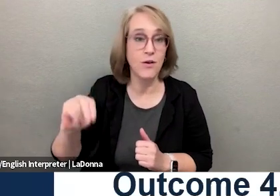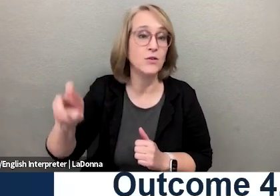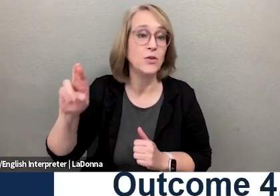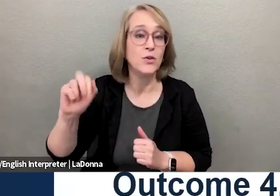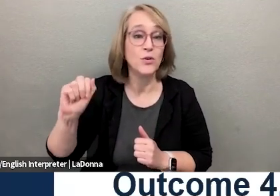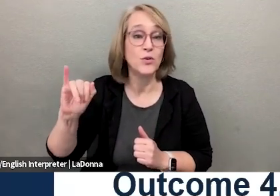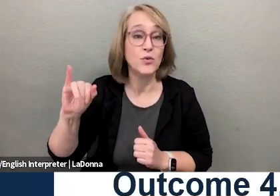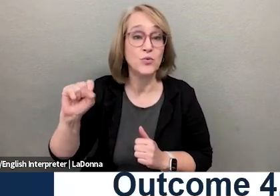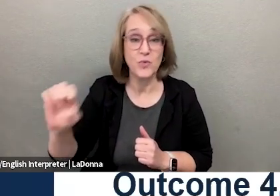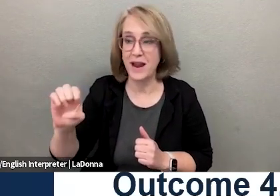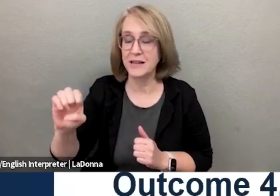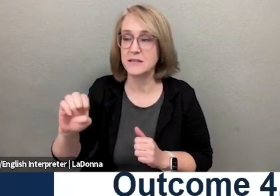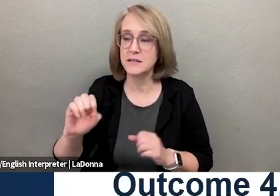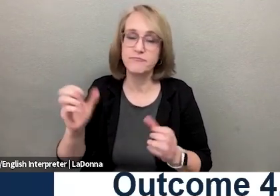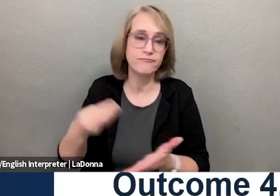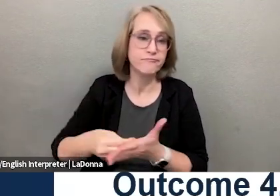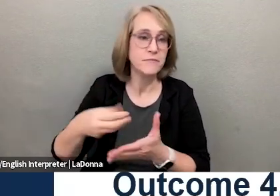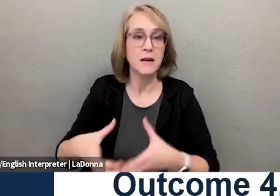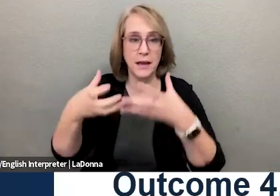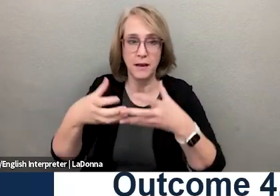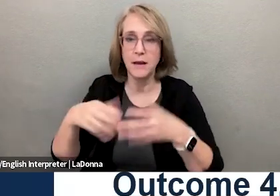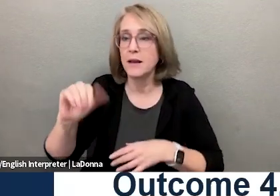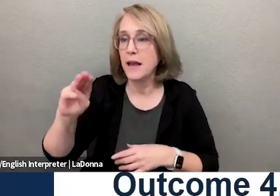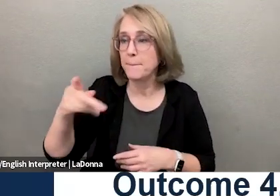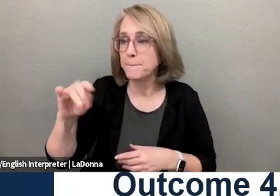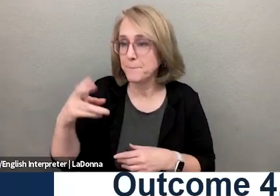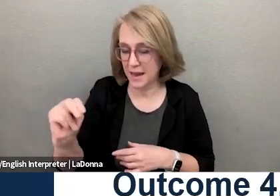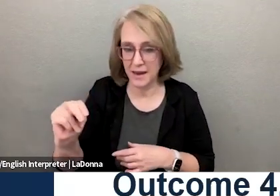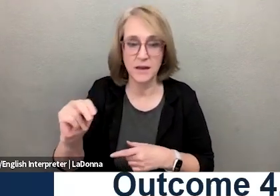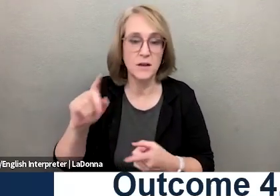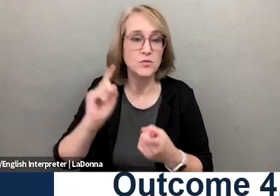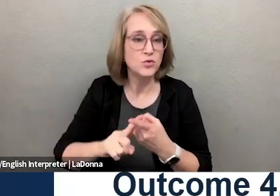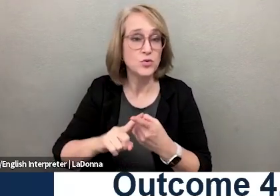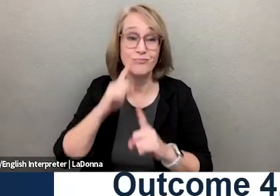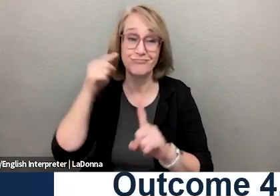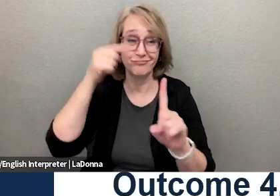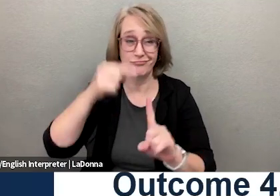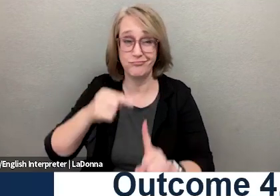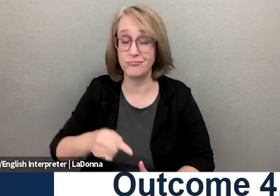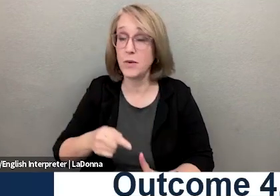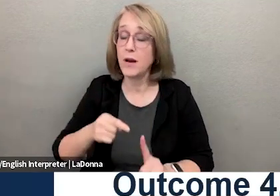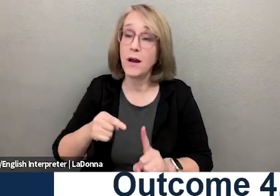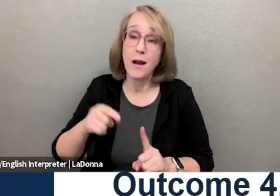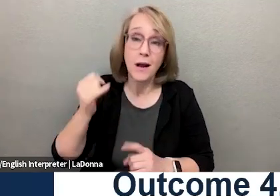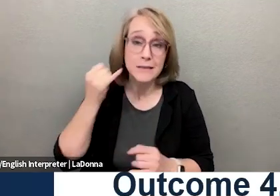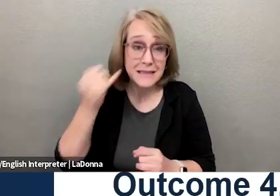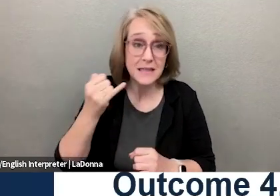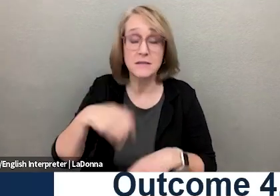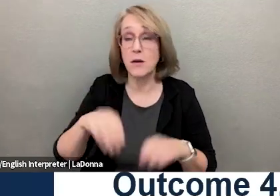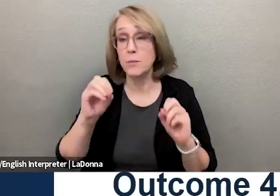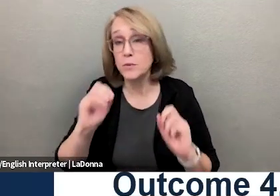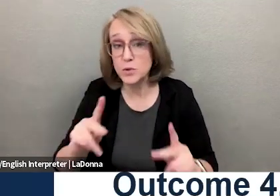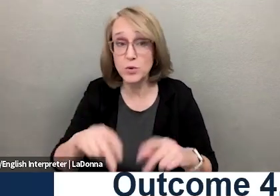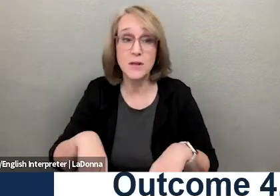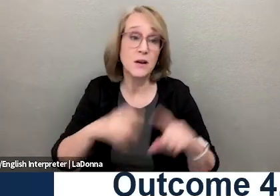campaign, who highlighted different opportunities to strengthen and advance goals and specific